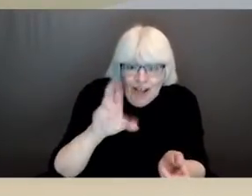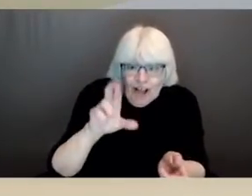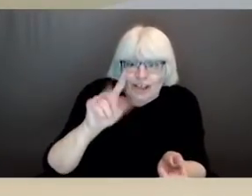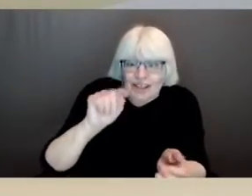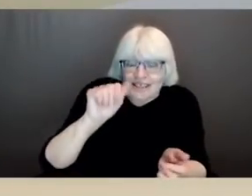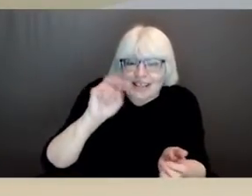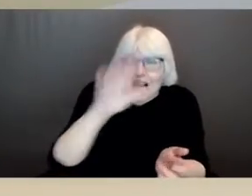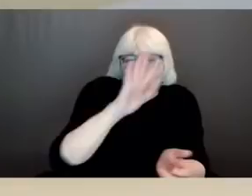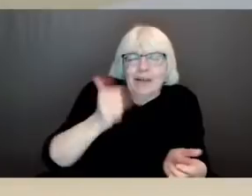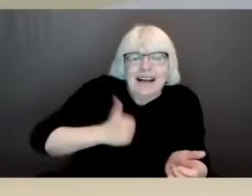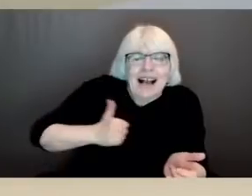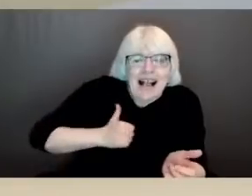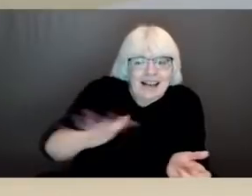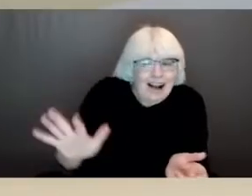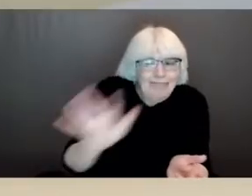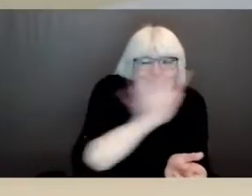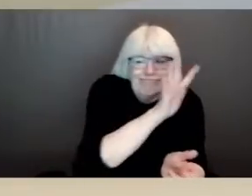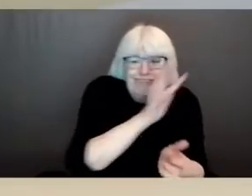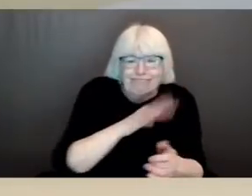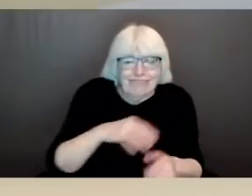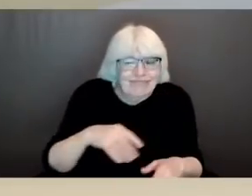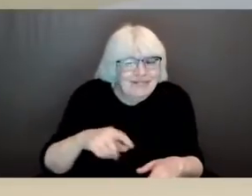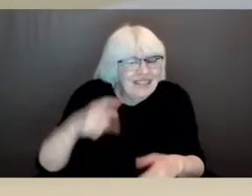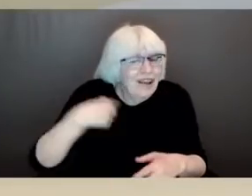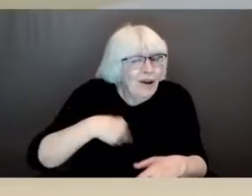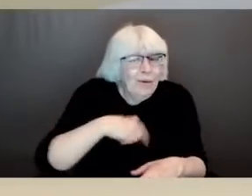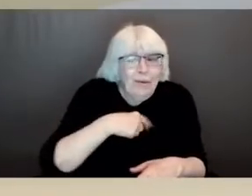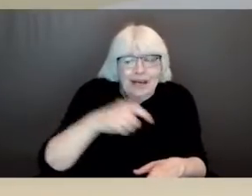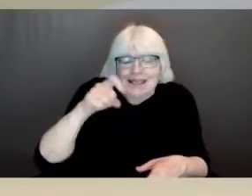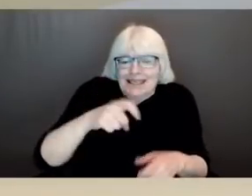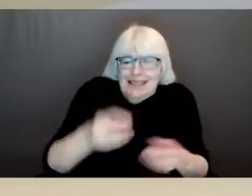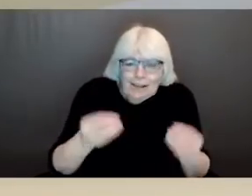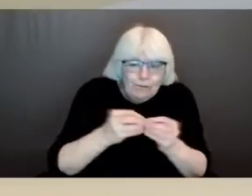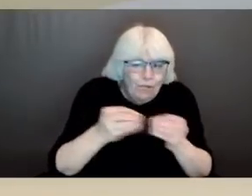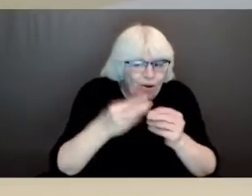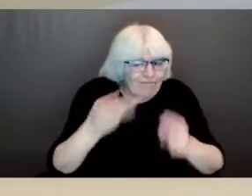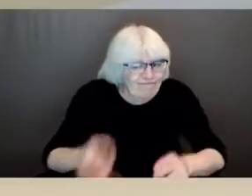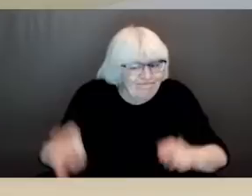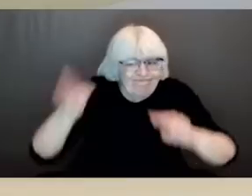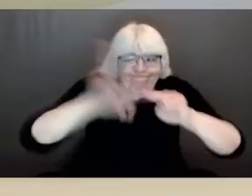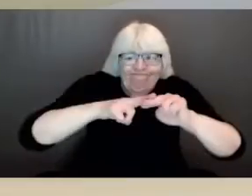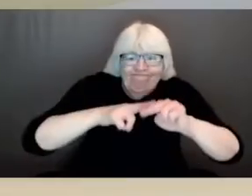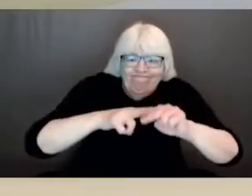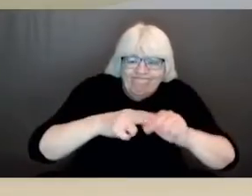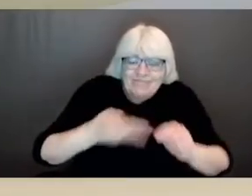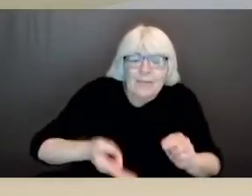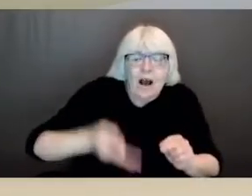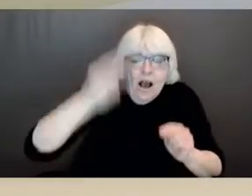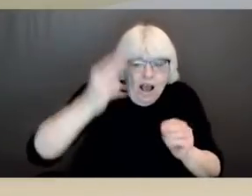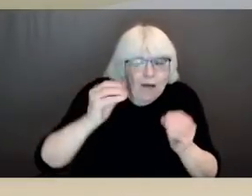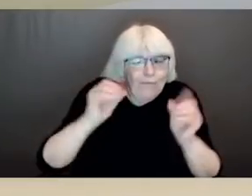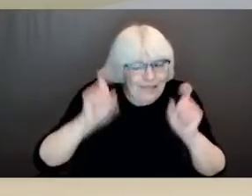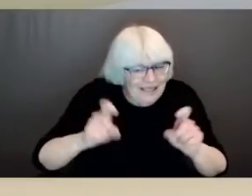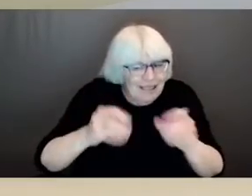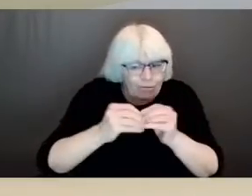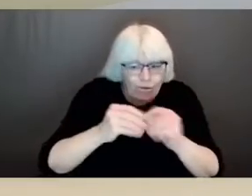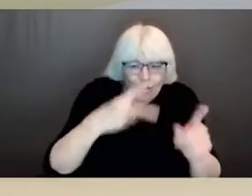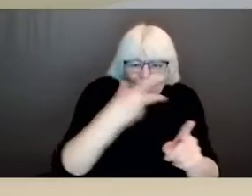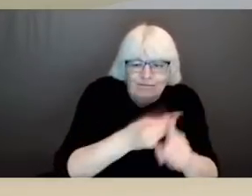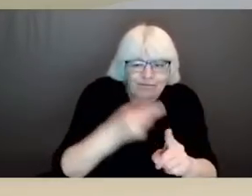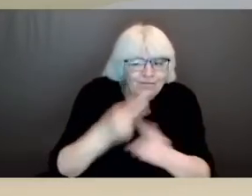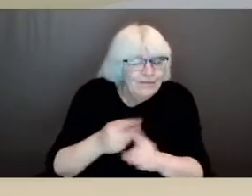Really, it's as high as possible. And I think we've said that here too.